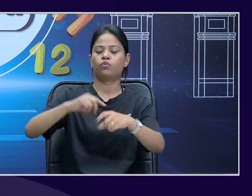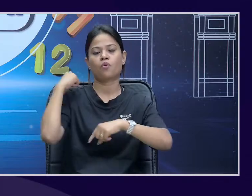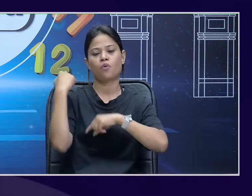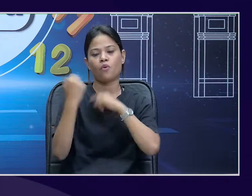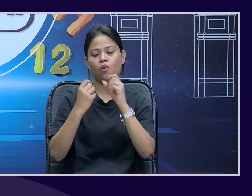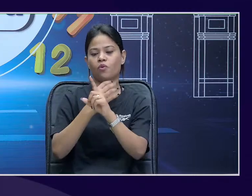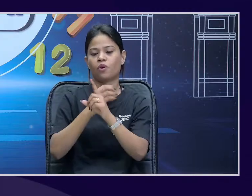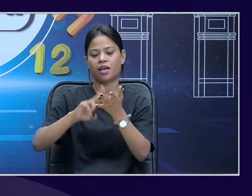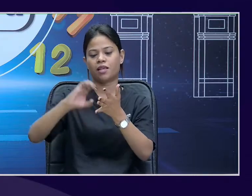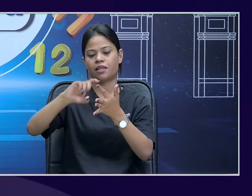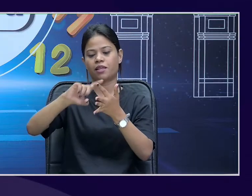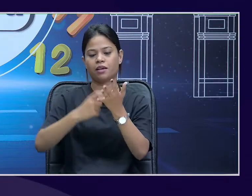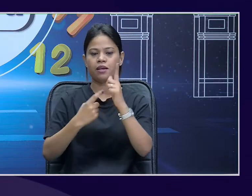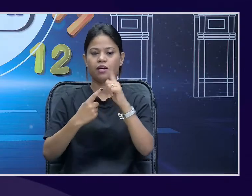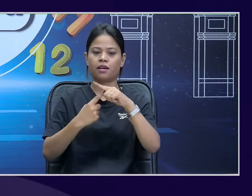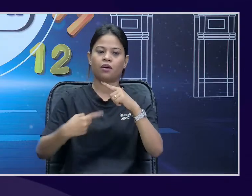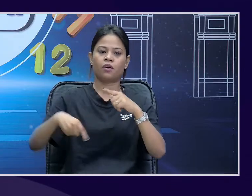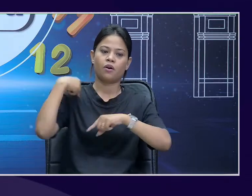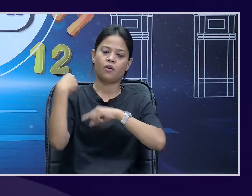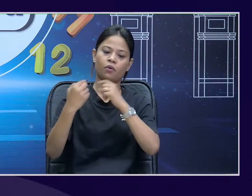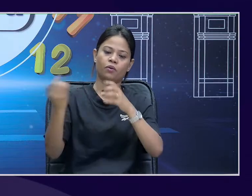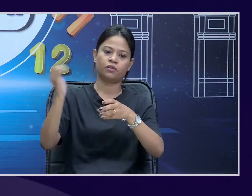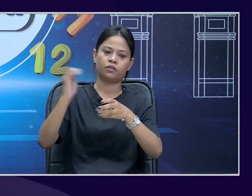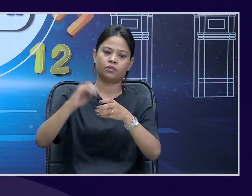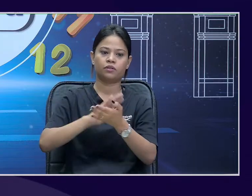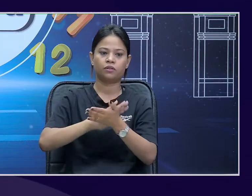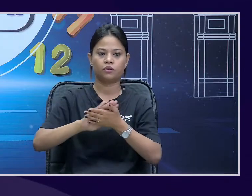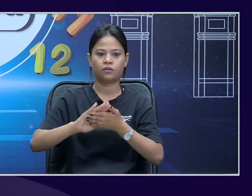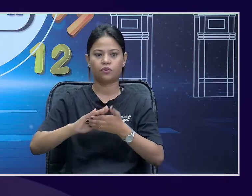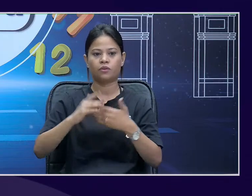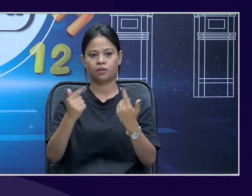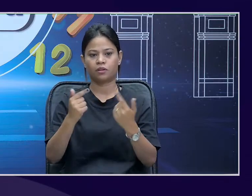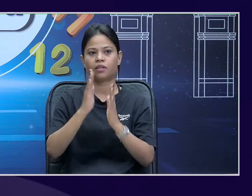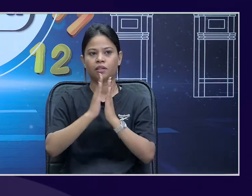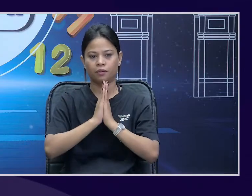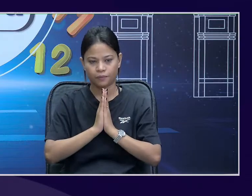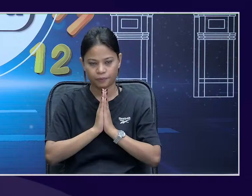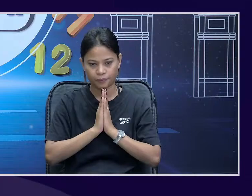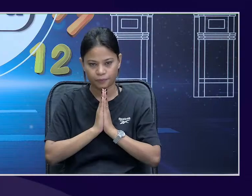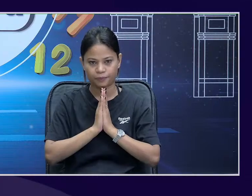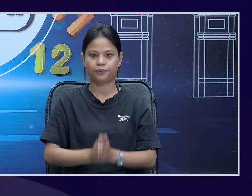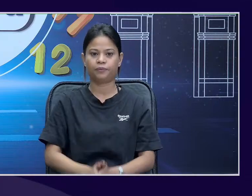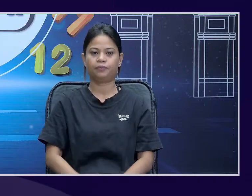channel and on our NCERT official YouTube channel. Me, Renu Bhatt, is taking your leave. Namaskar.